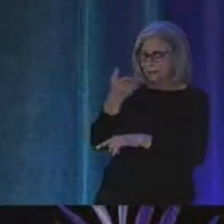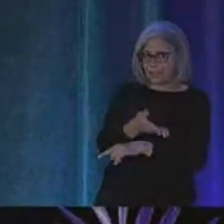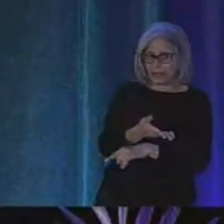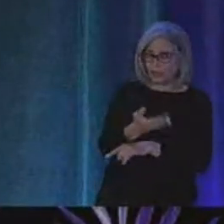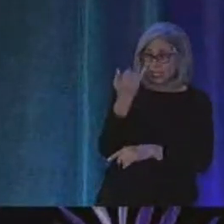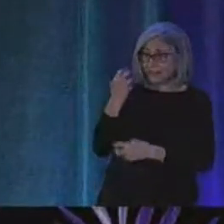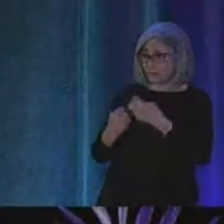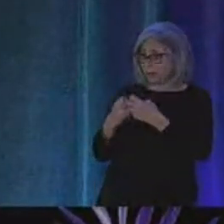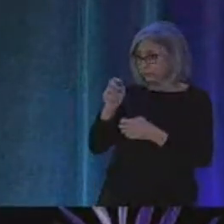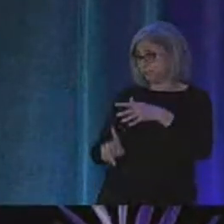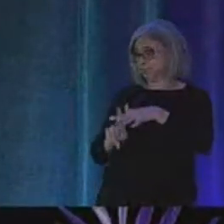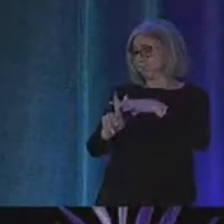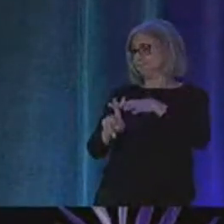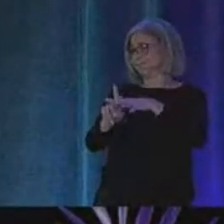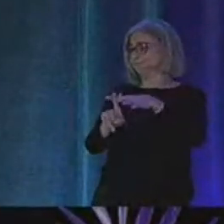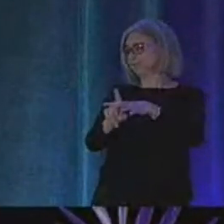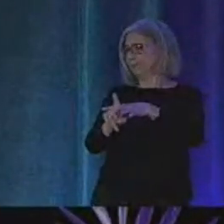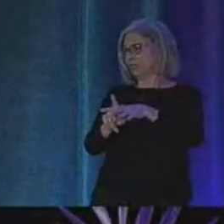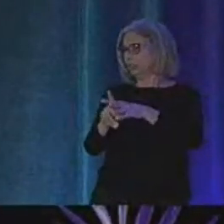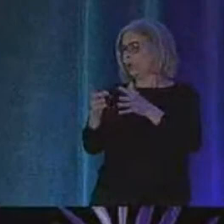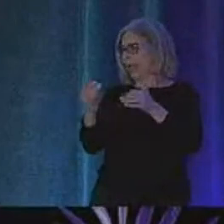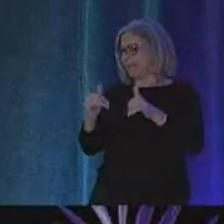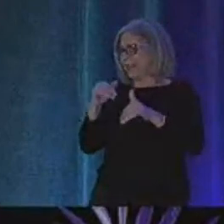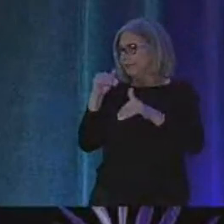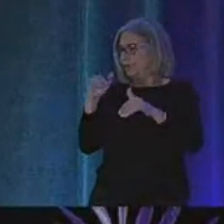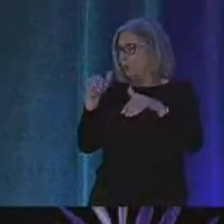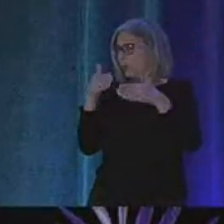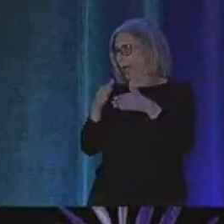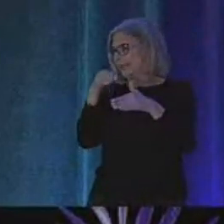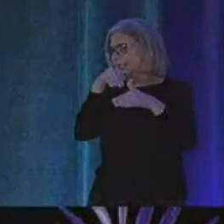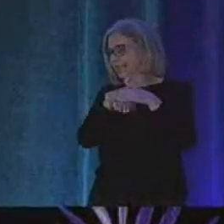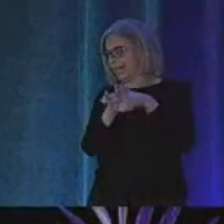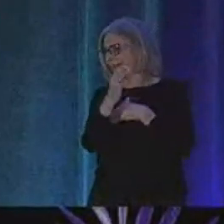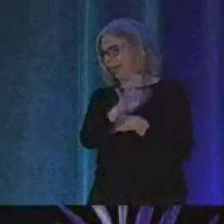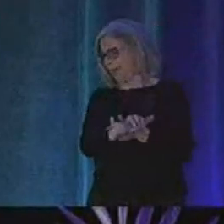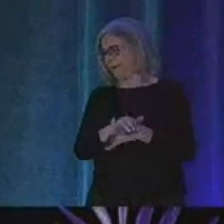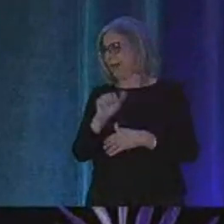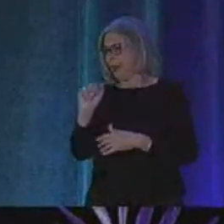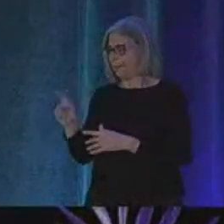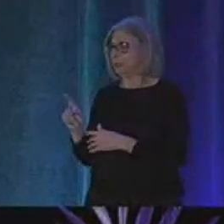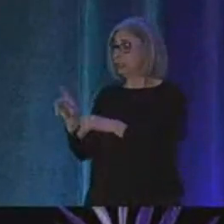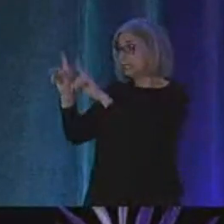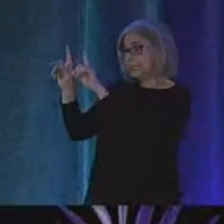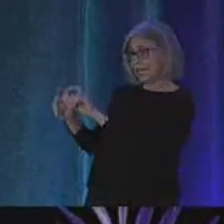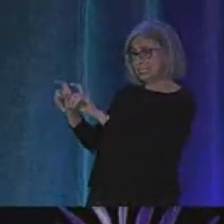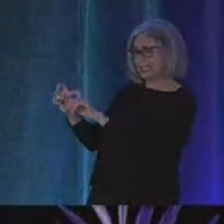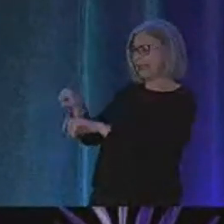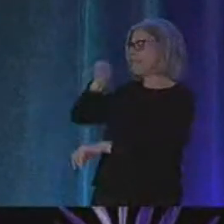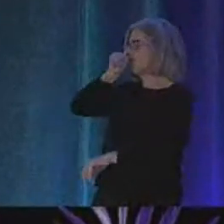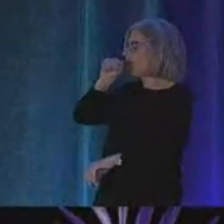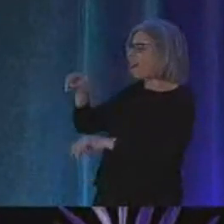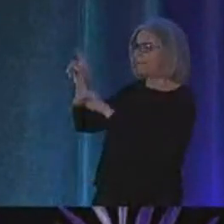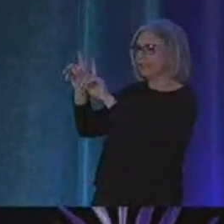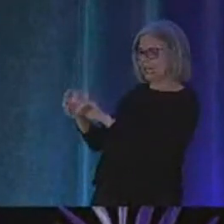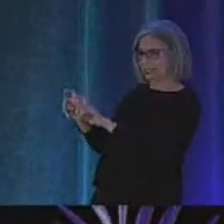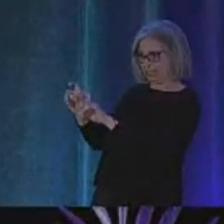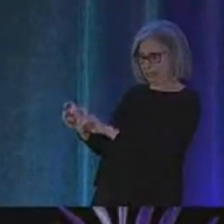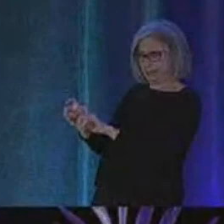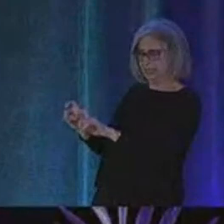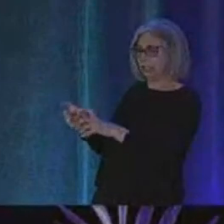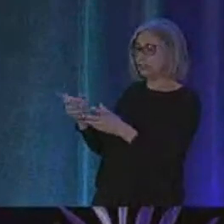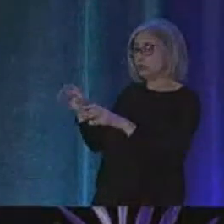any problems, you need a way to actually get into that. Okay, so testing. I told you I love testing. You can